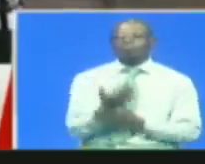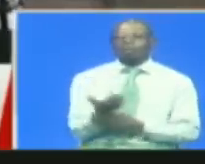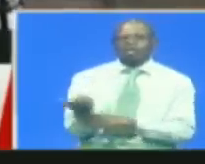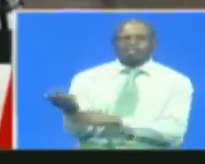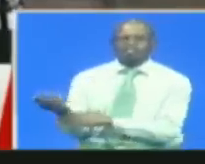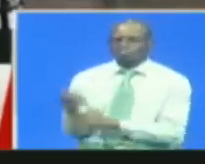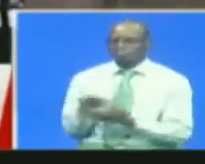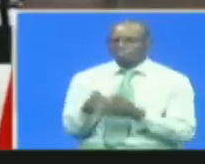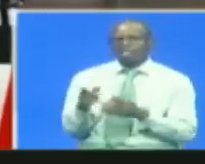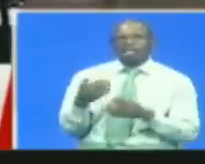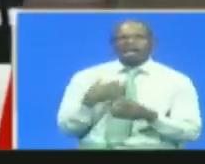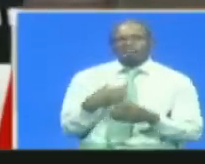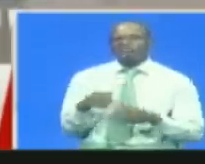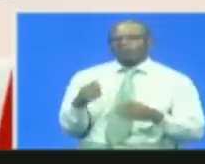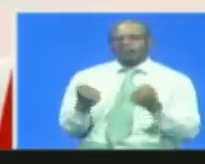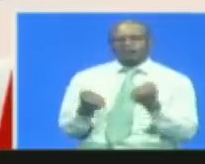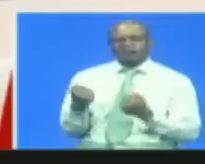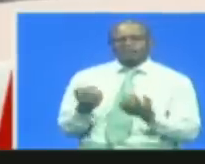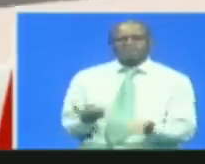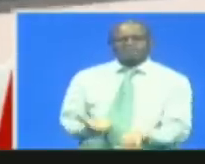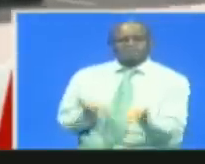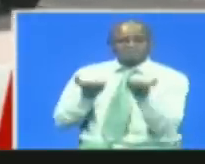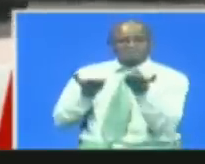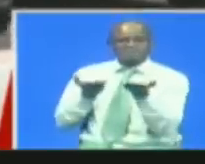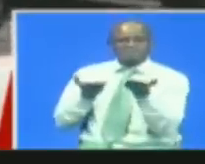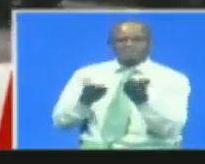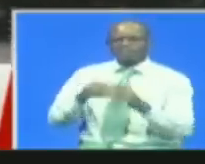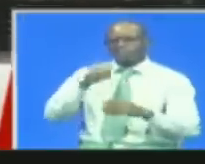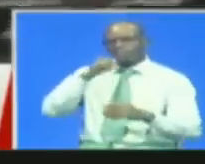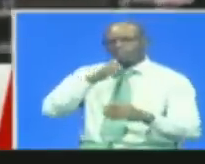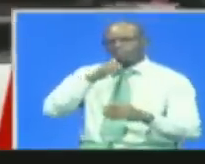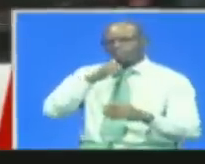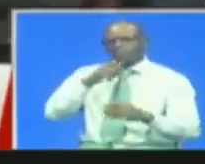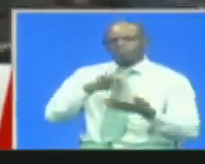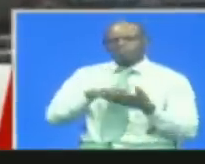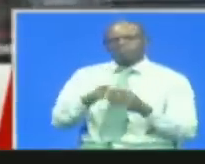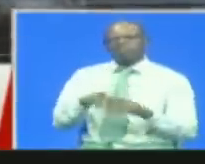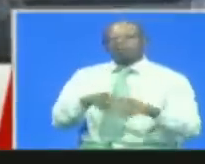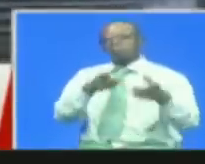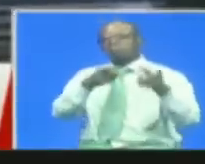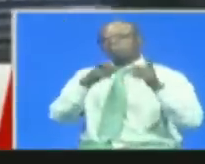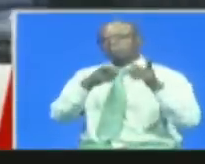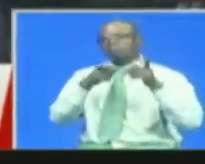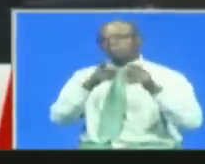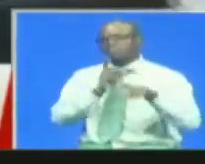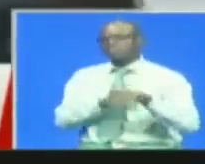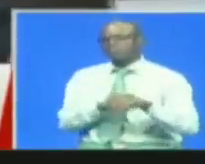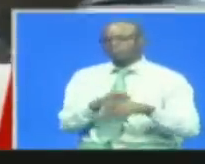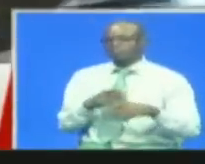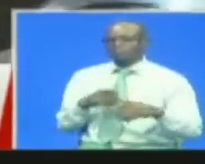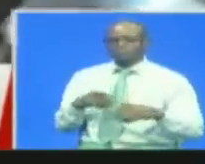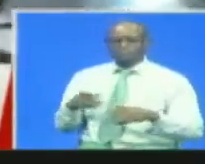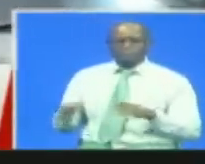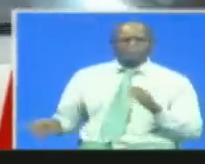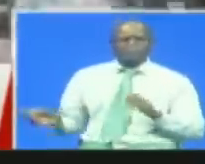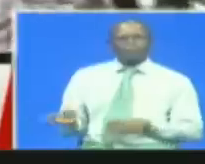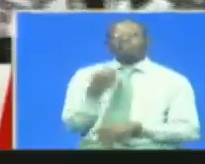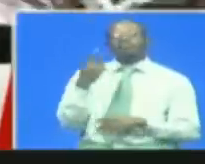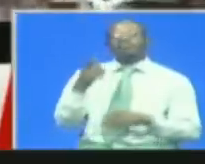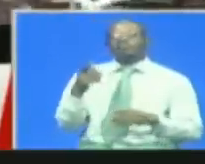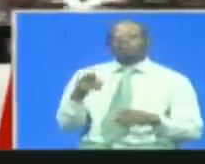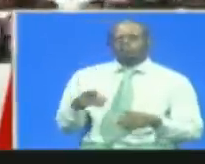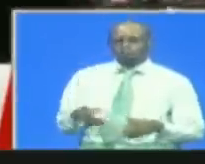grants they previously enjoyed reinstated so that they're properly elevated when they drive down the potholed roads to their